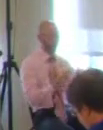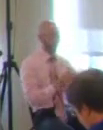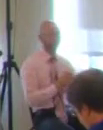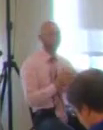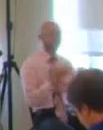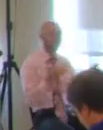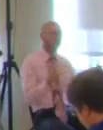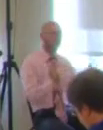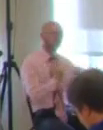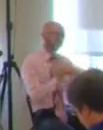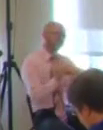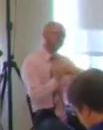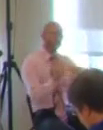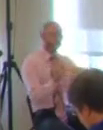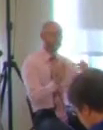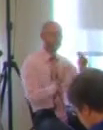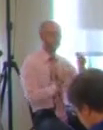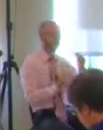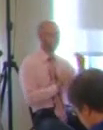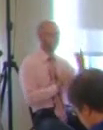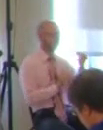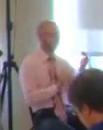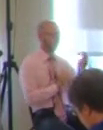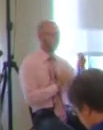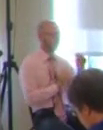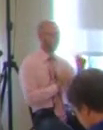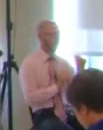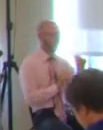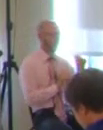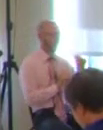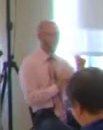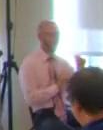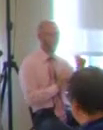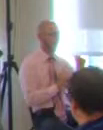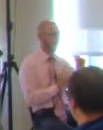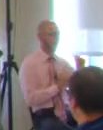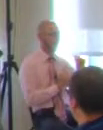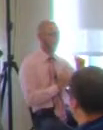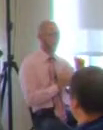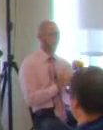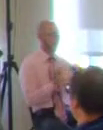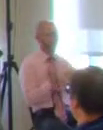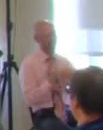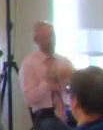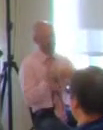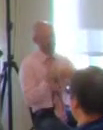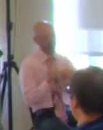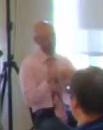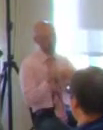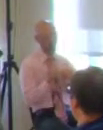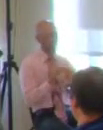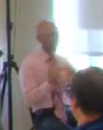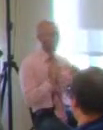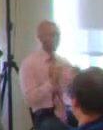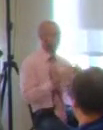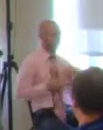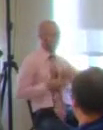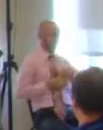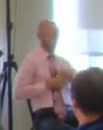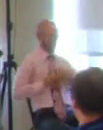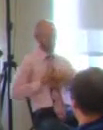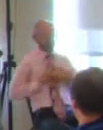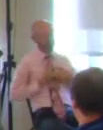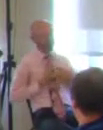part of what my job is to separate the stigma, the internalized stigma that